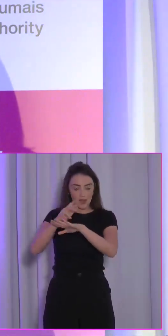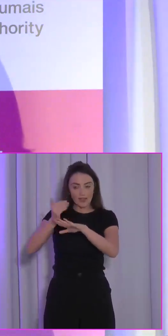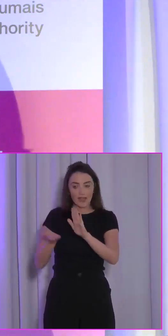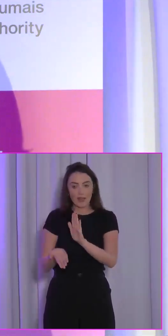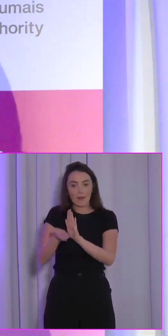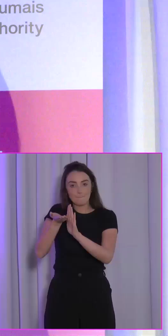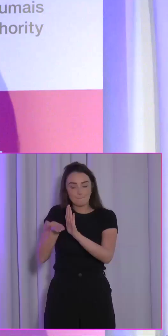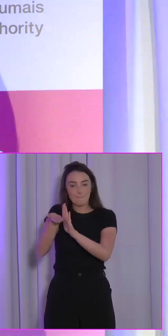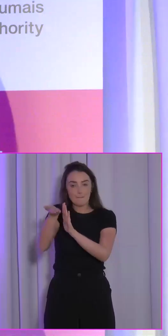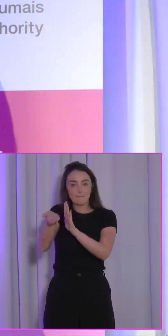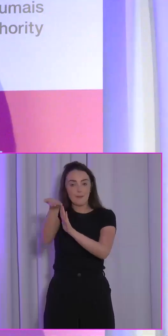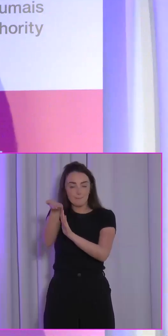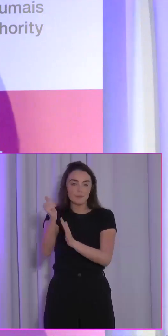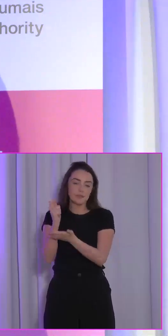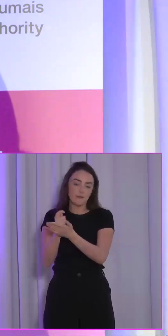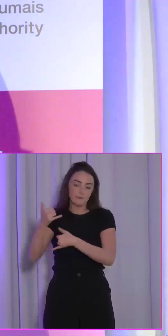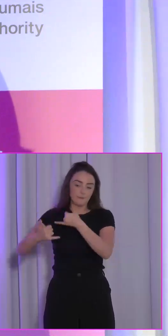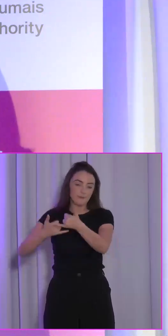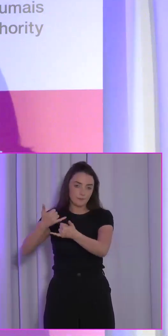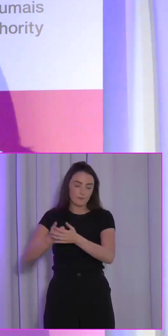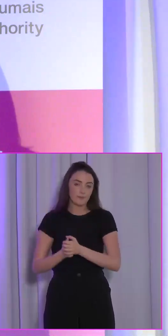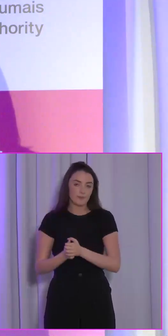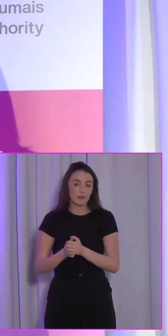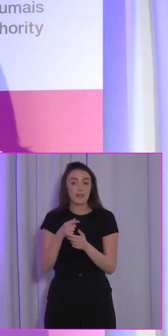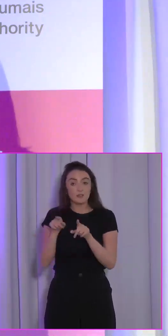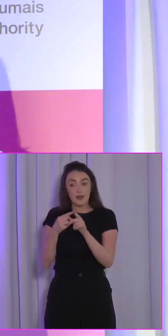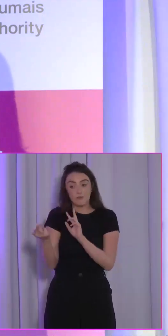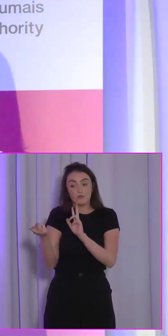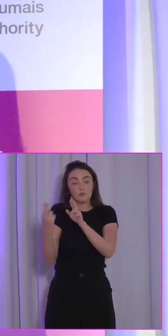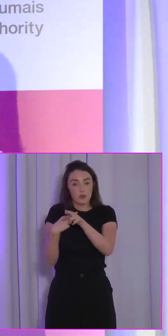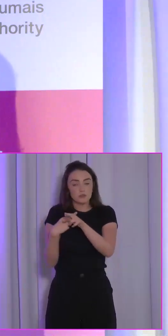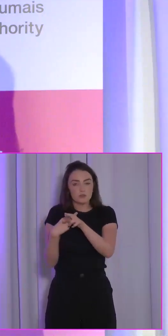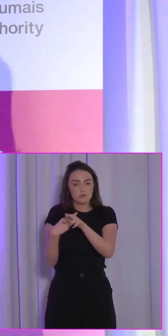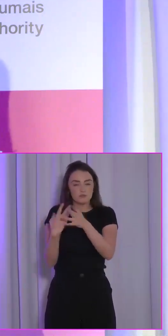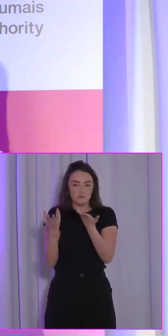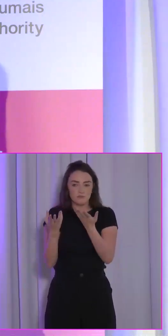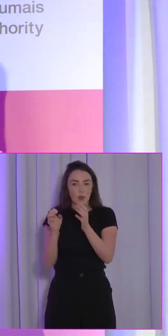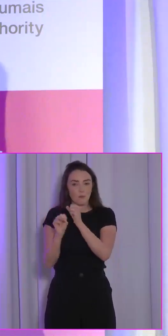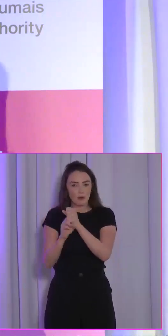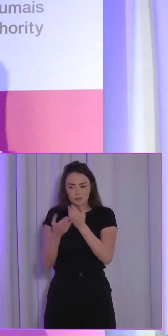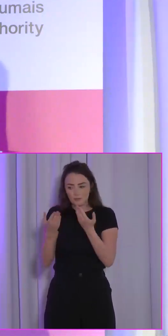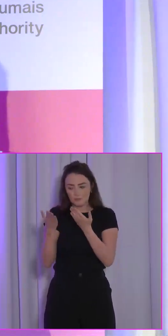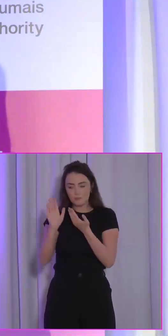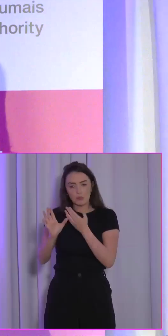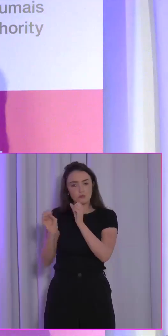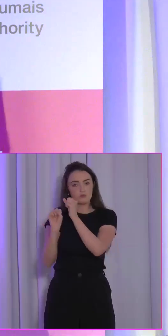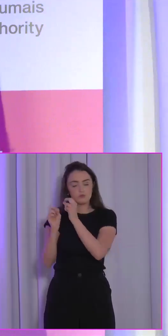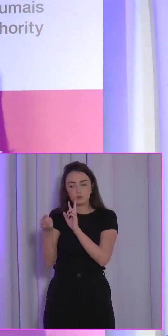increase incrementally over time, and responsiveness. So the broadcasters are required to be responsive